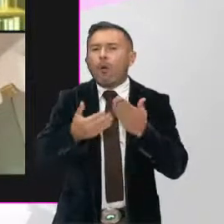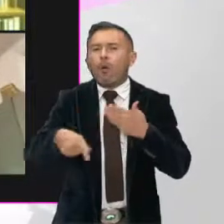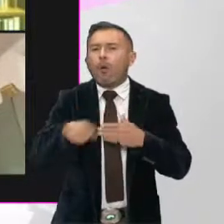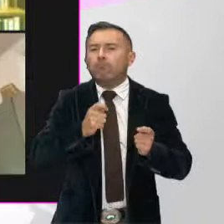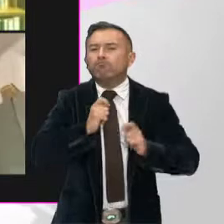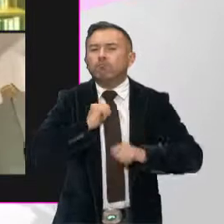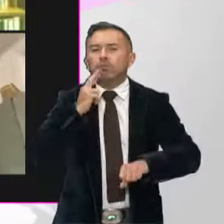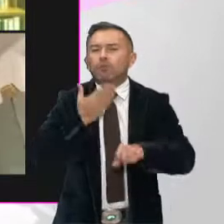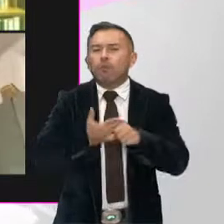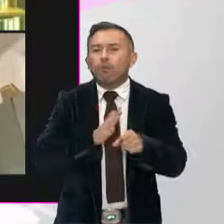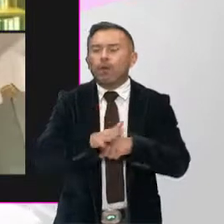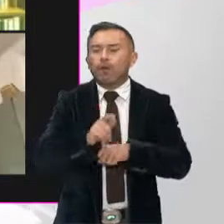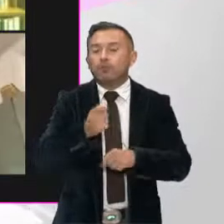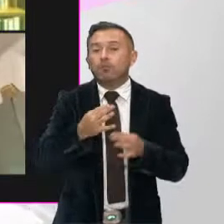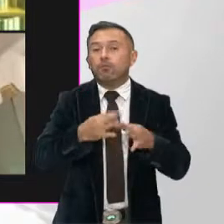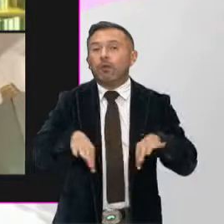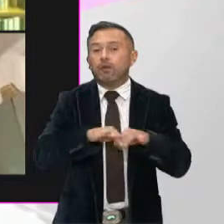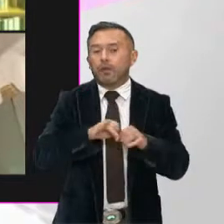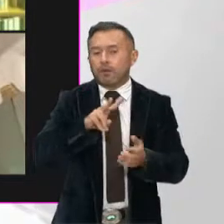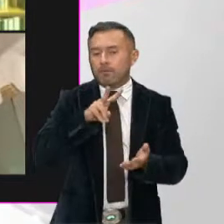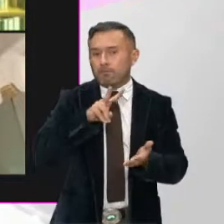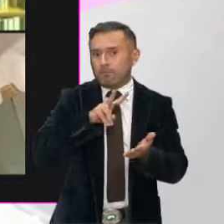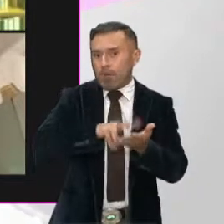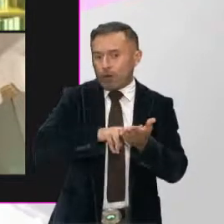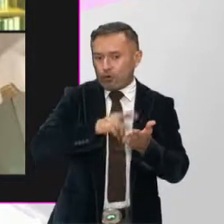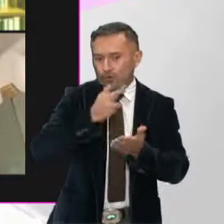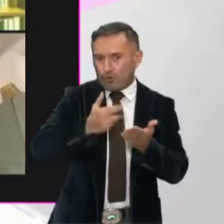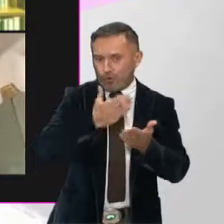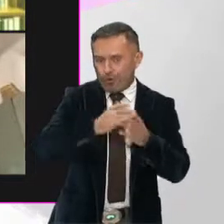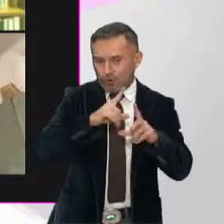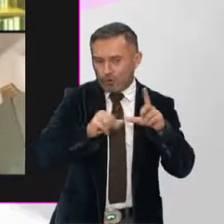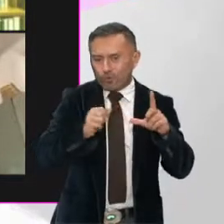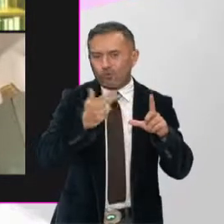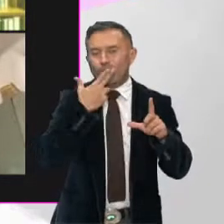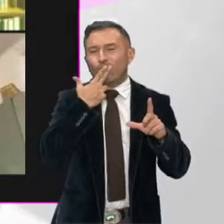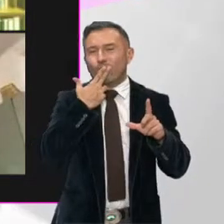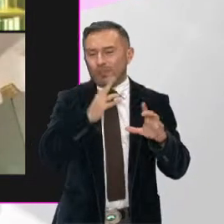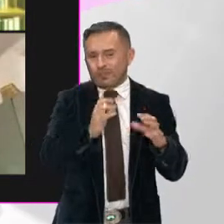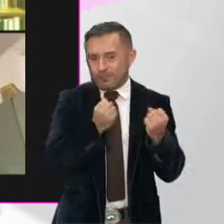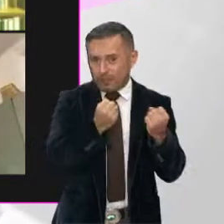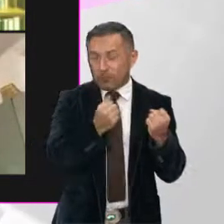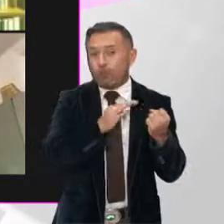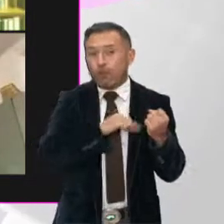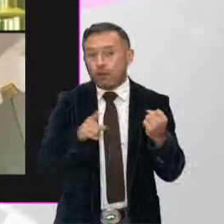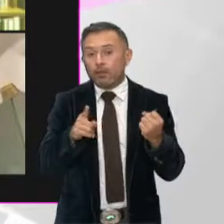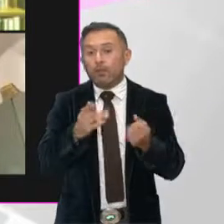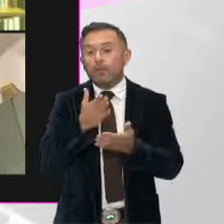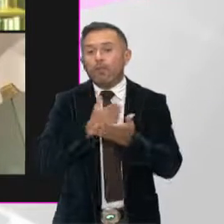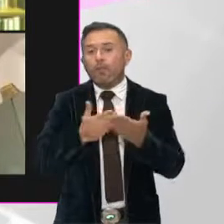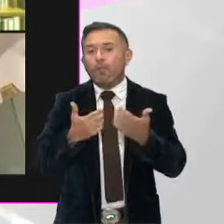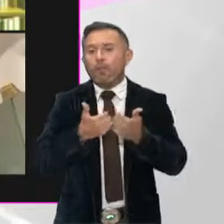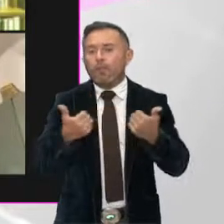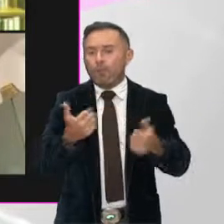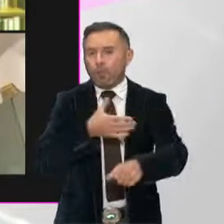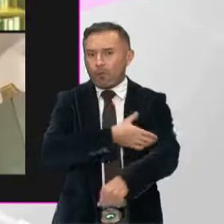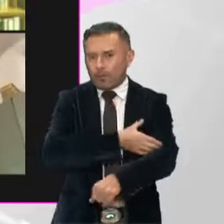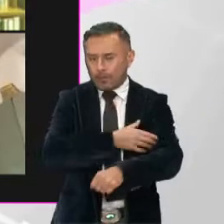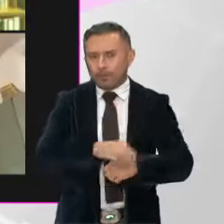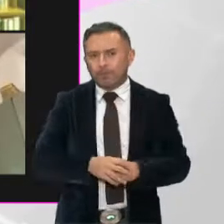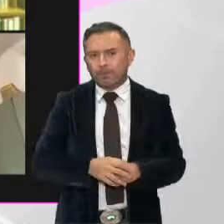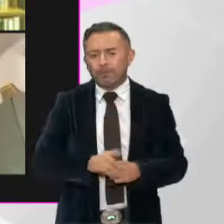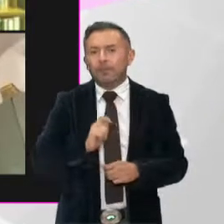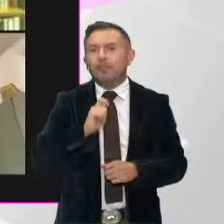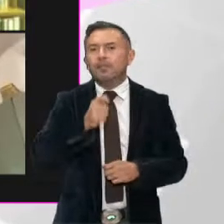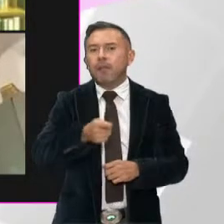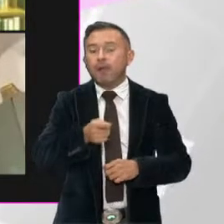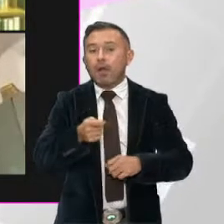complexity that we have. So our challenge is to recover the Republican values, the separate, make independent the